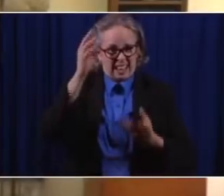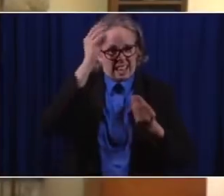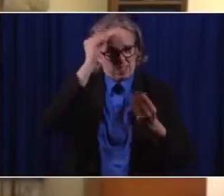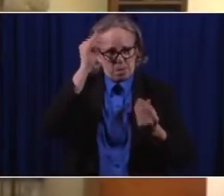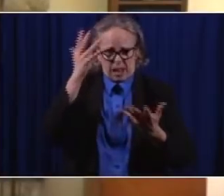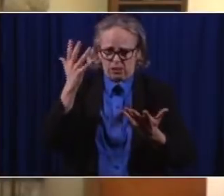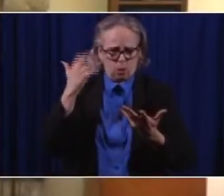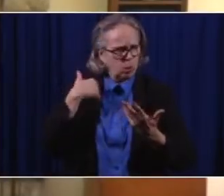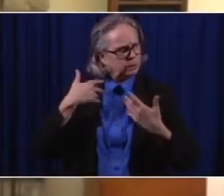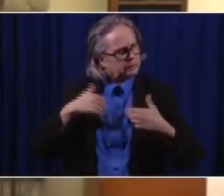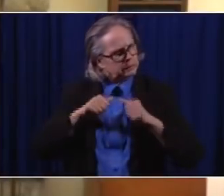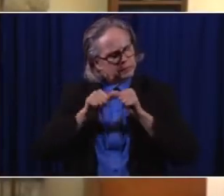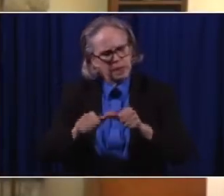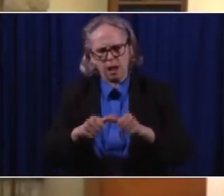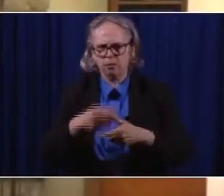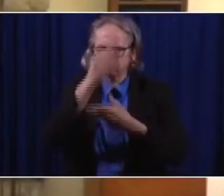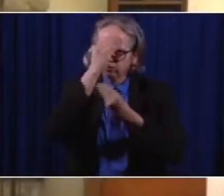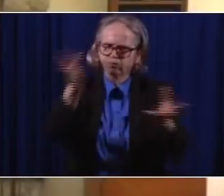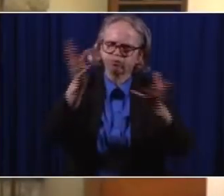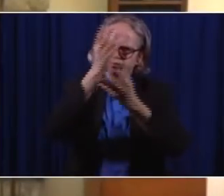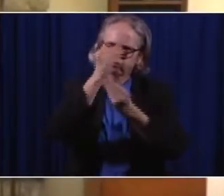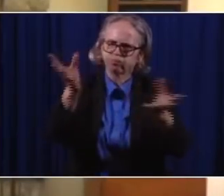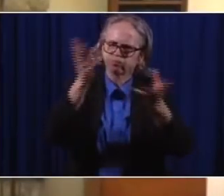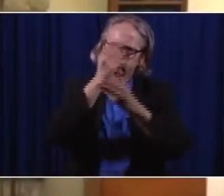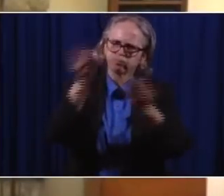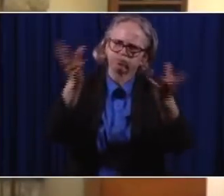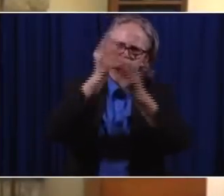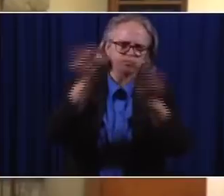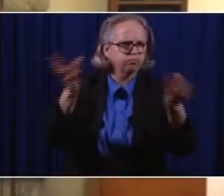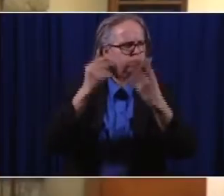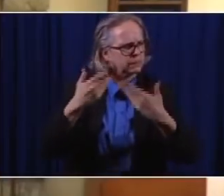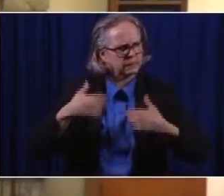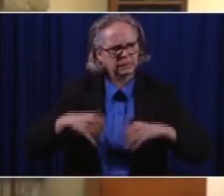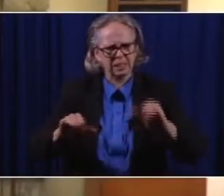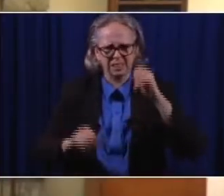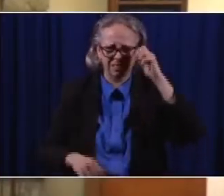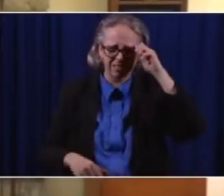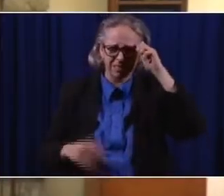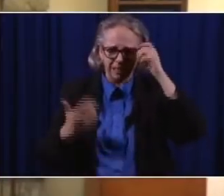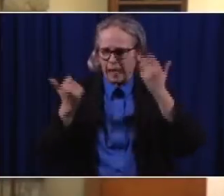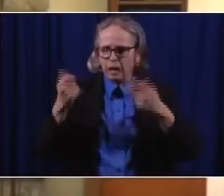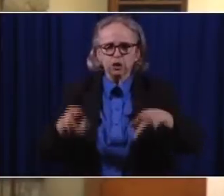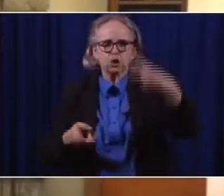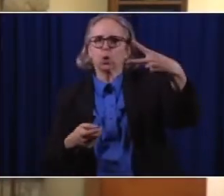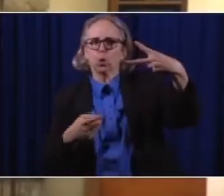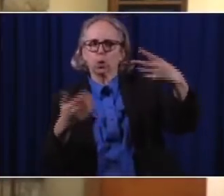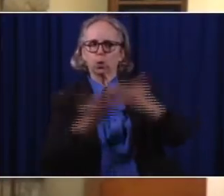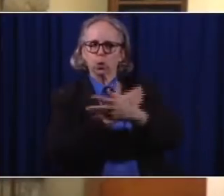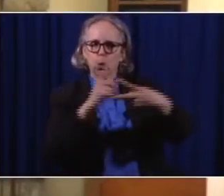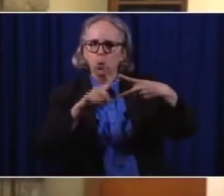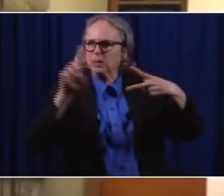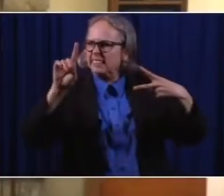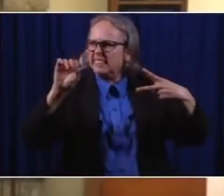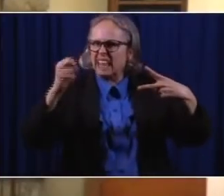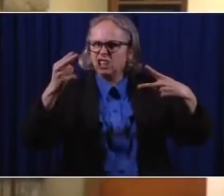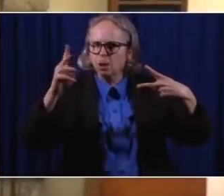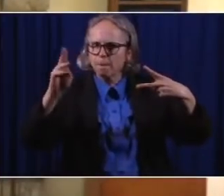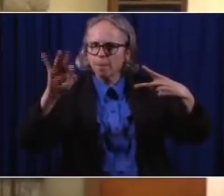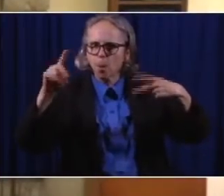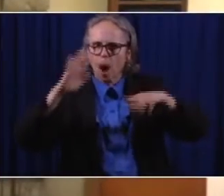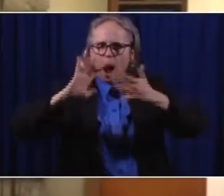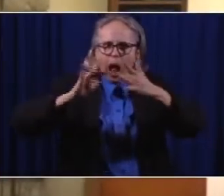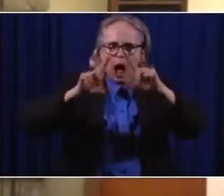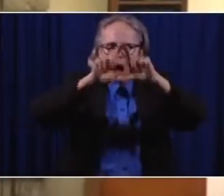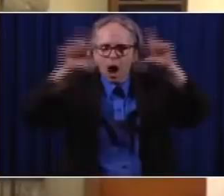new dashboards. We're going to continue to try to put information up and make it just as reliable as certainly as